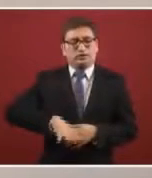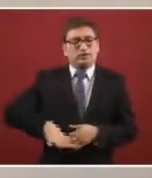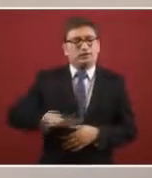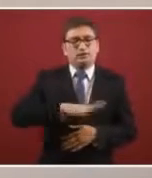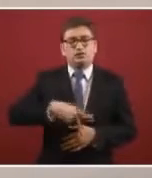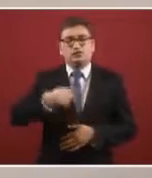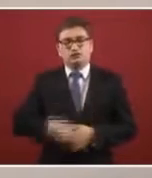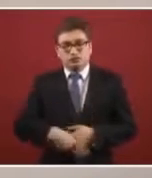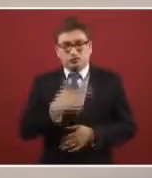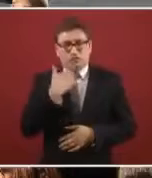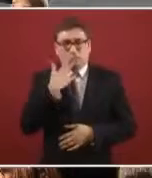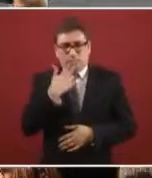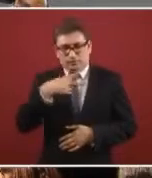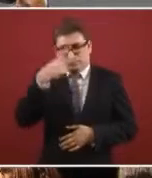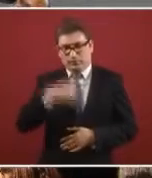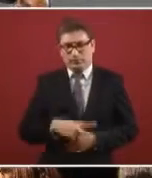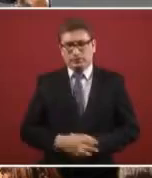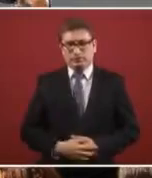country.